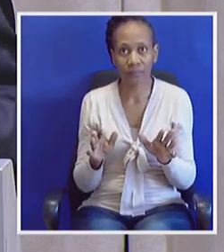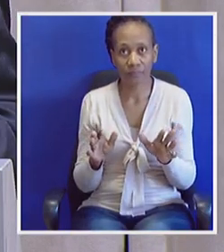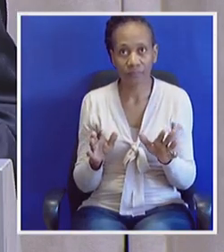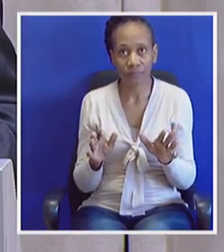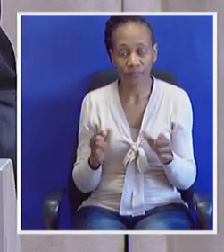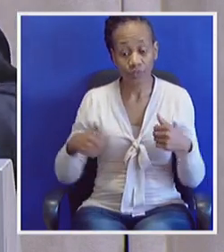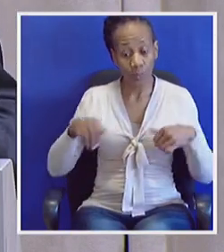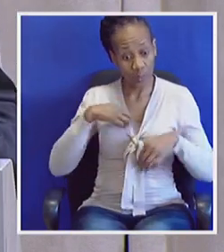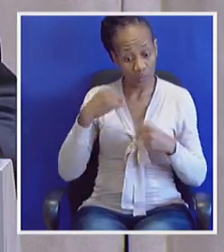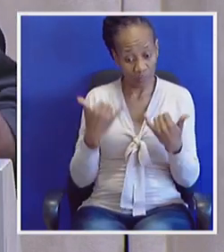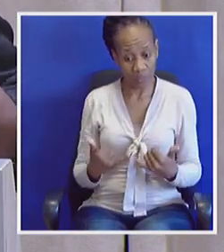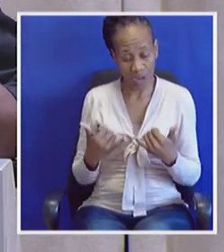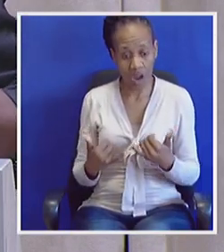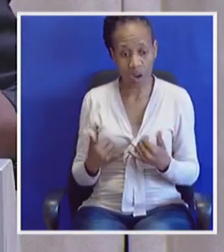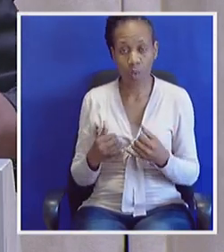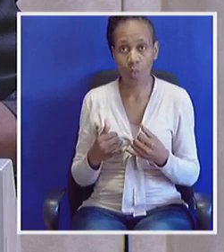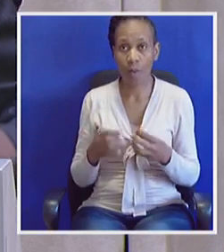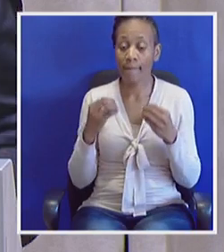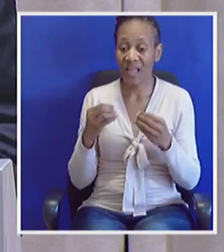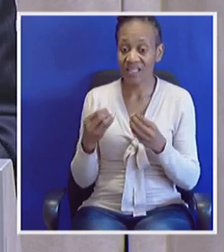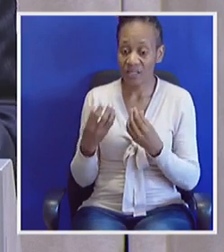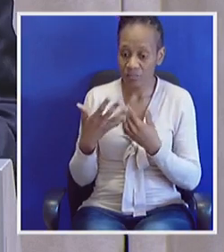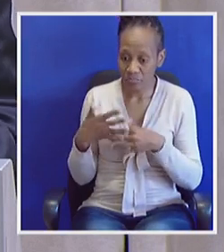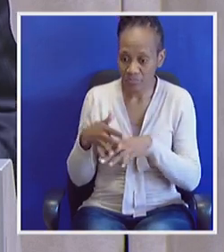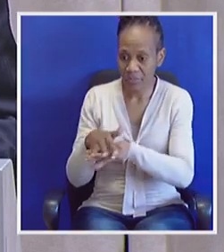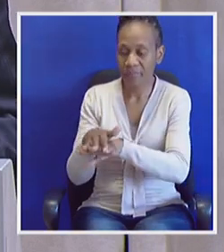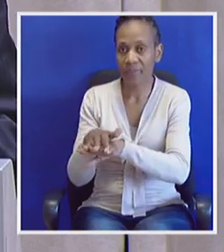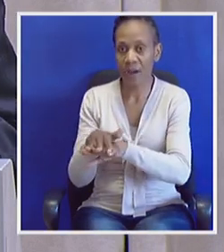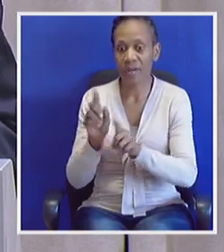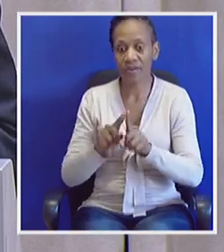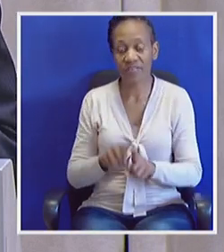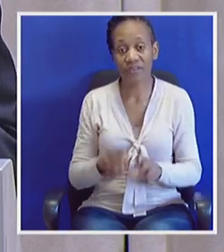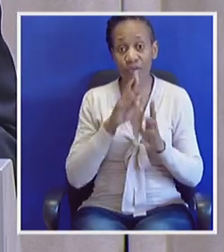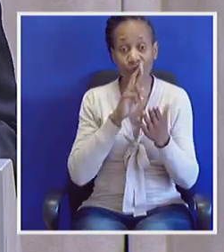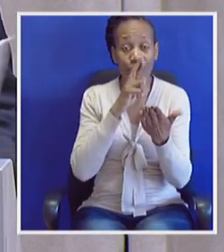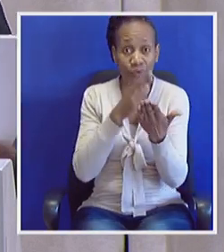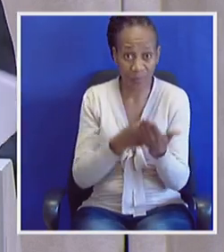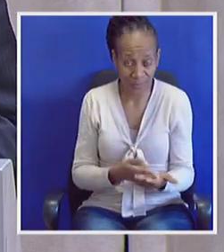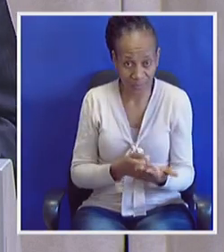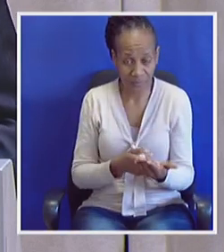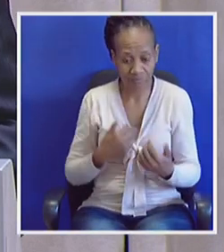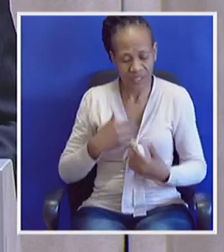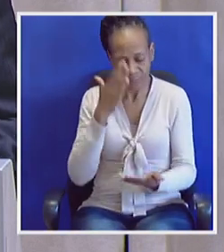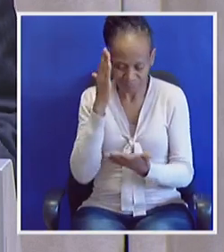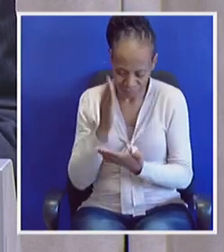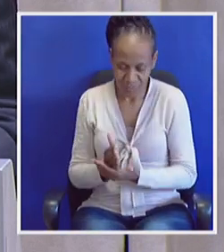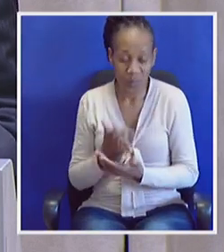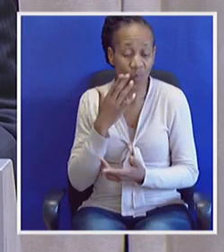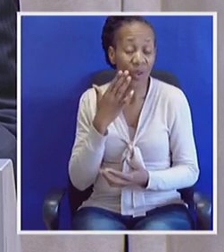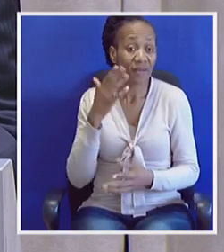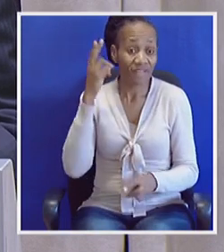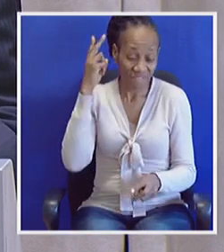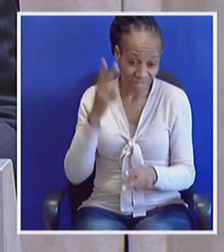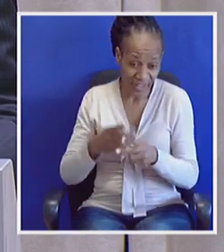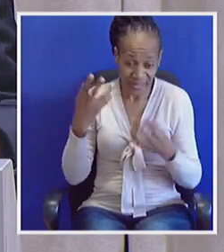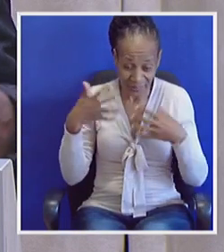the process of implementing these recommendations, and I am sure that when it is finally